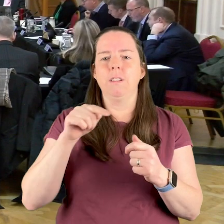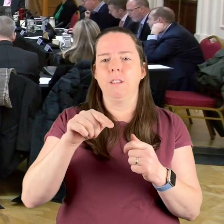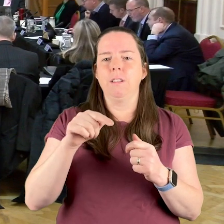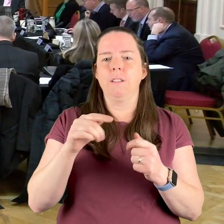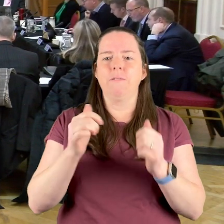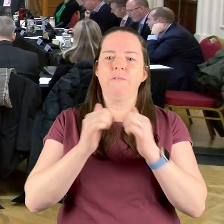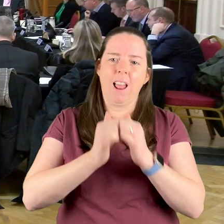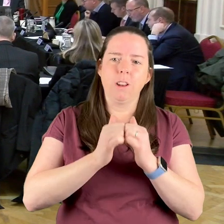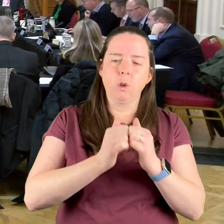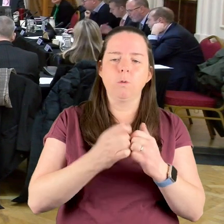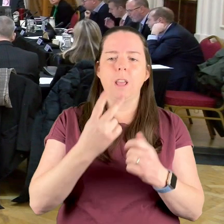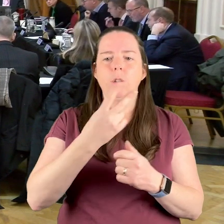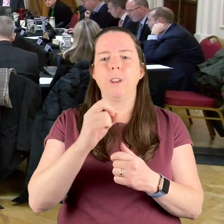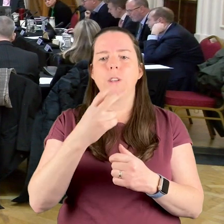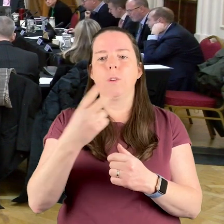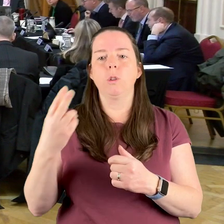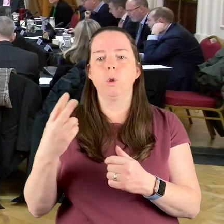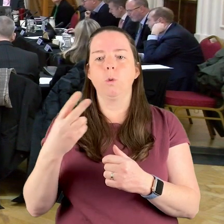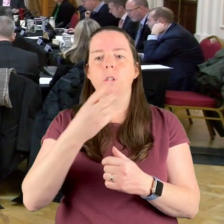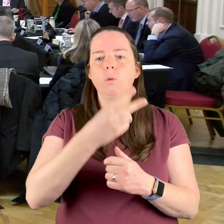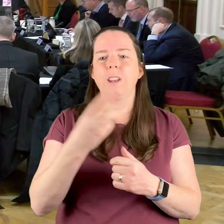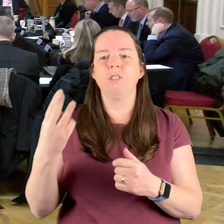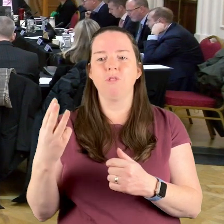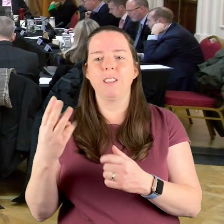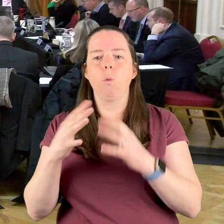and values, and the